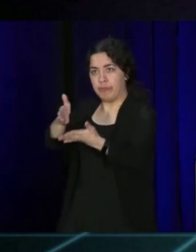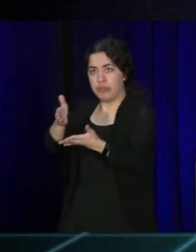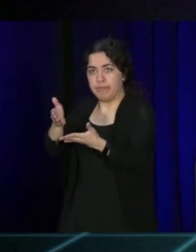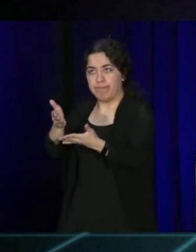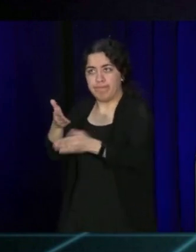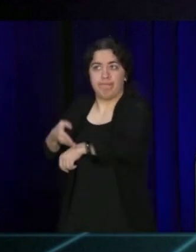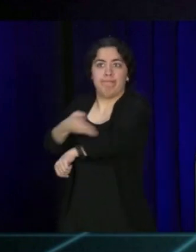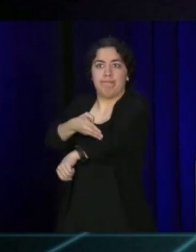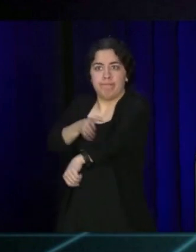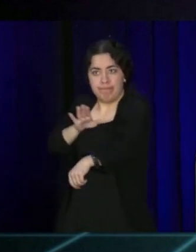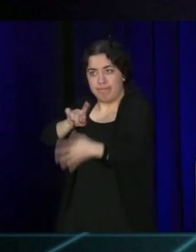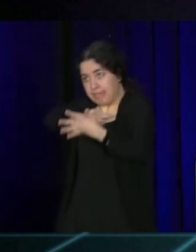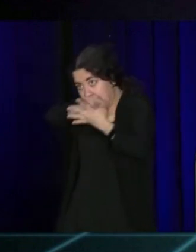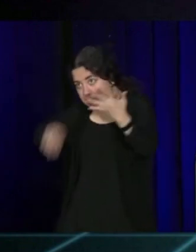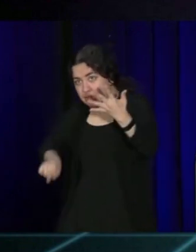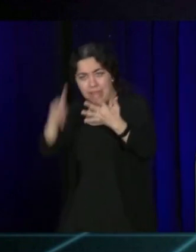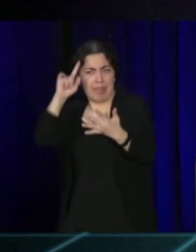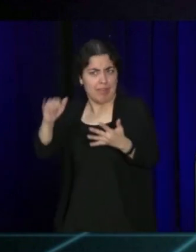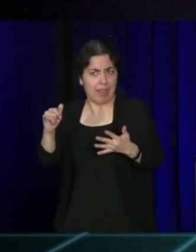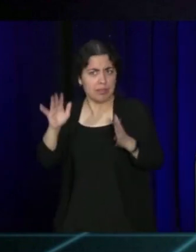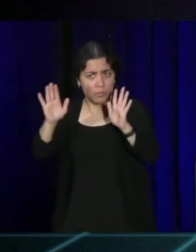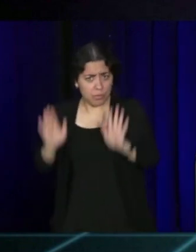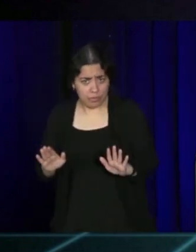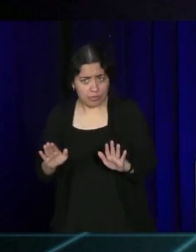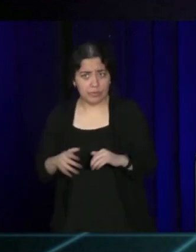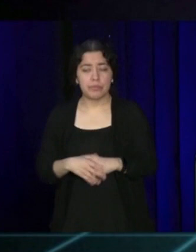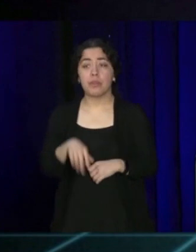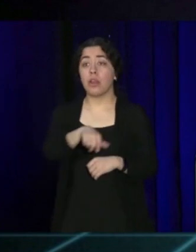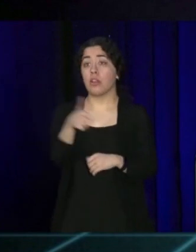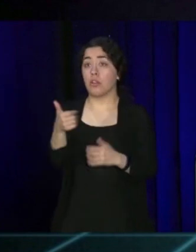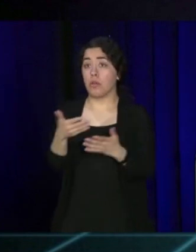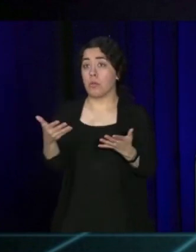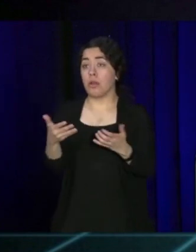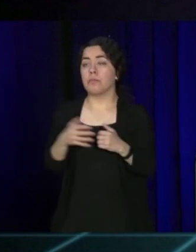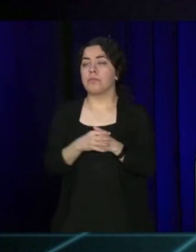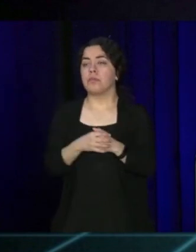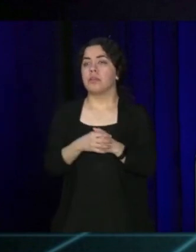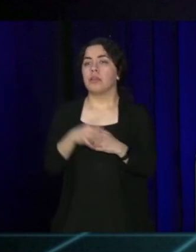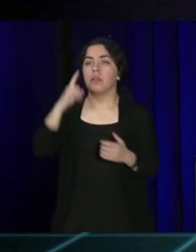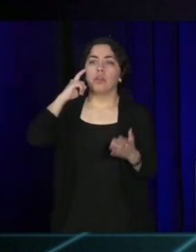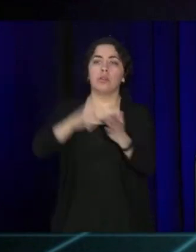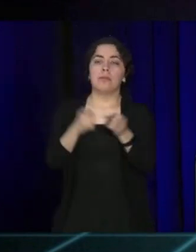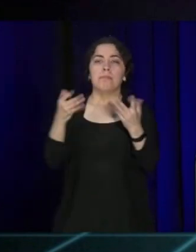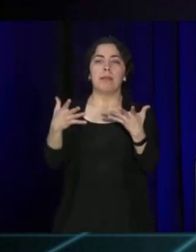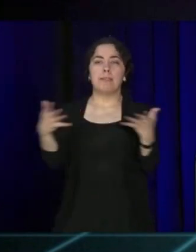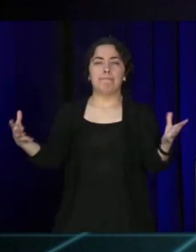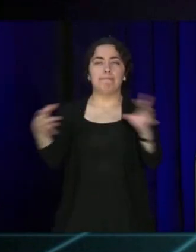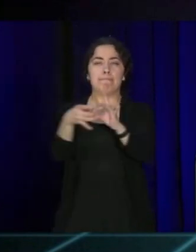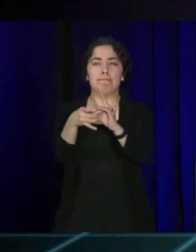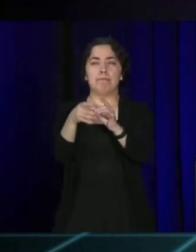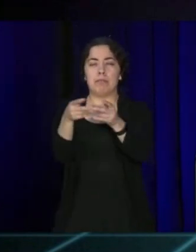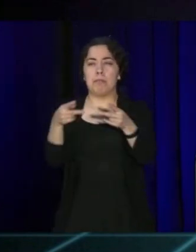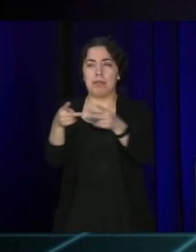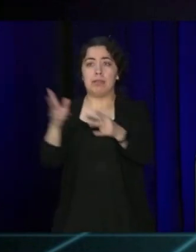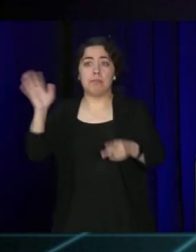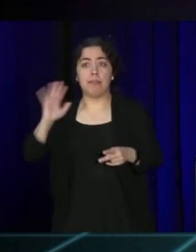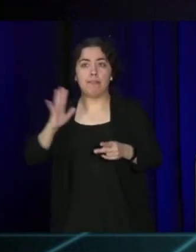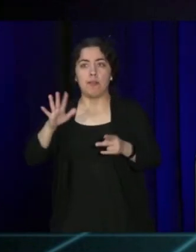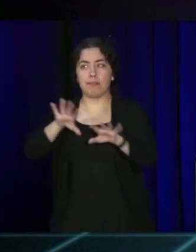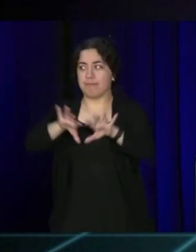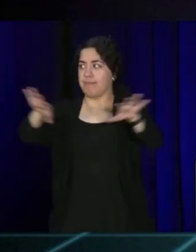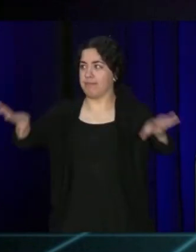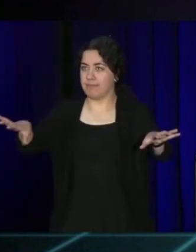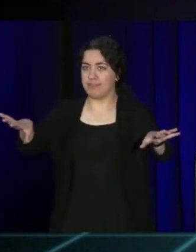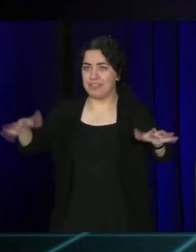really great. Another thing is that we tend to see a lot of correlations in places where they're not.